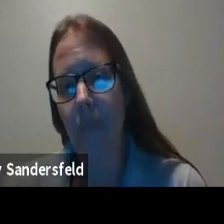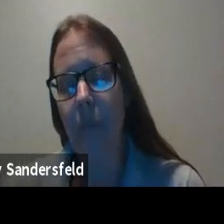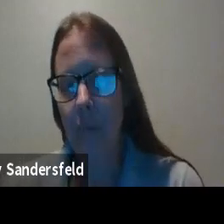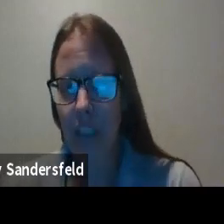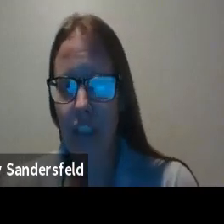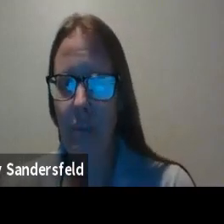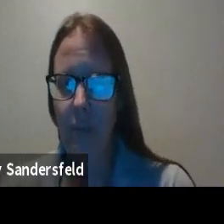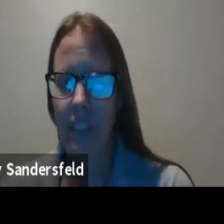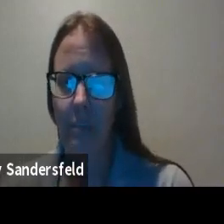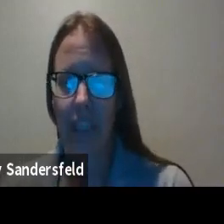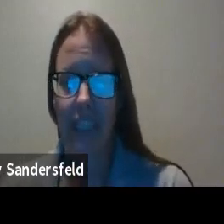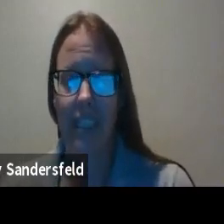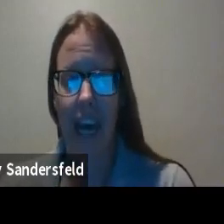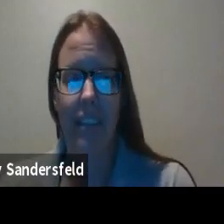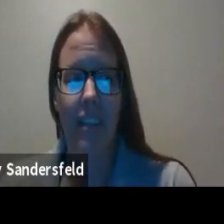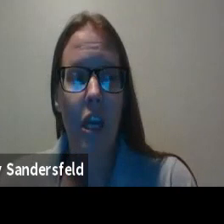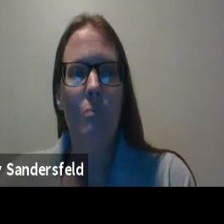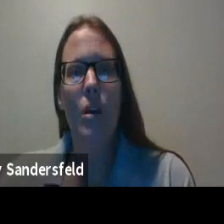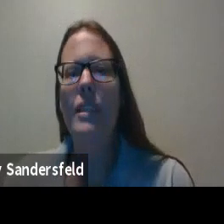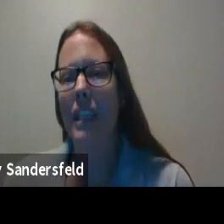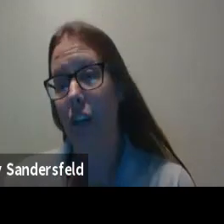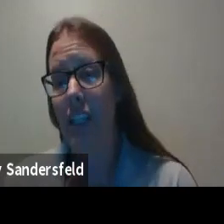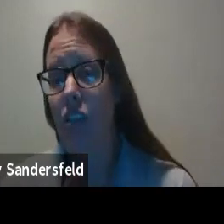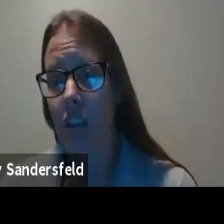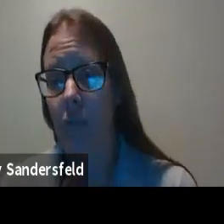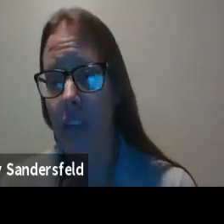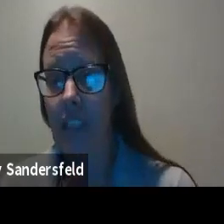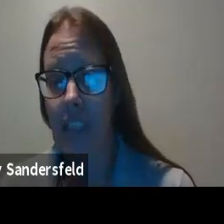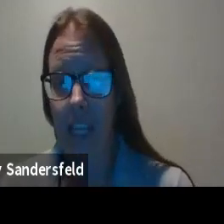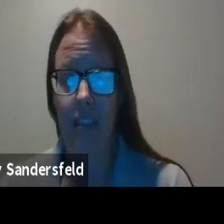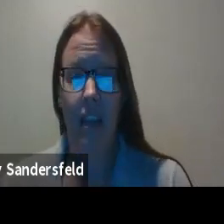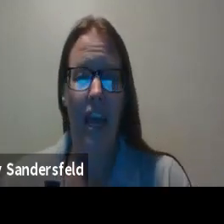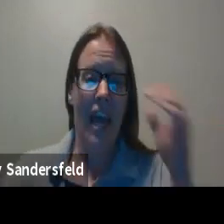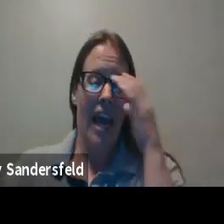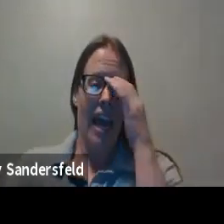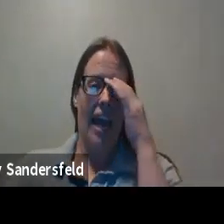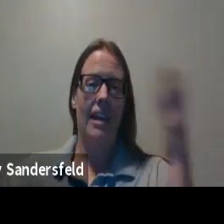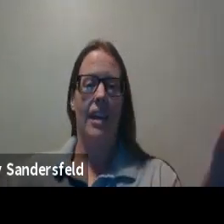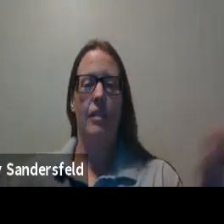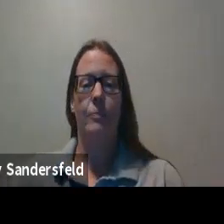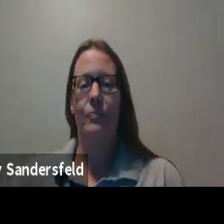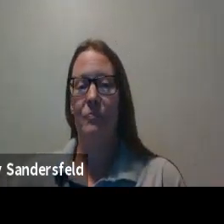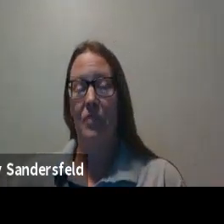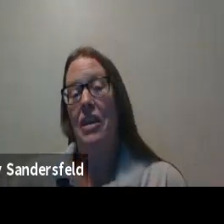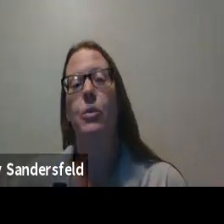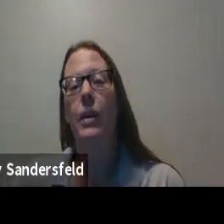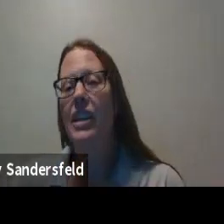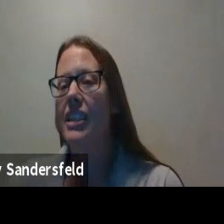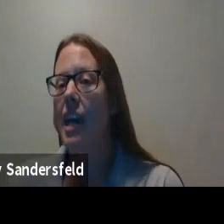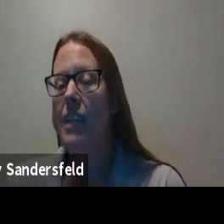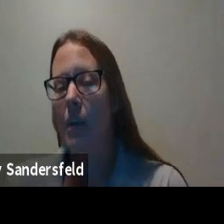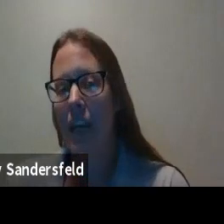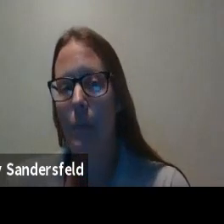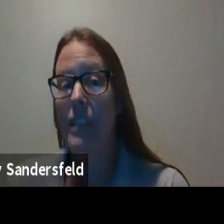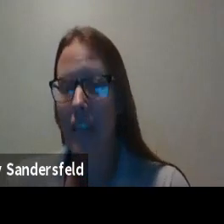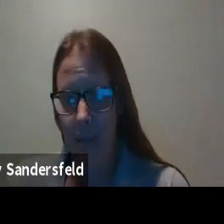within the population of people with disabilities that most need our attention within the state. And the one that